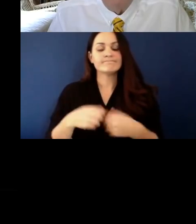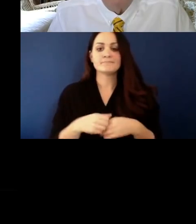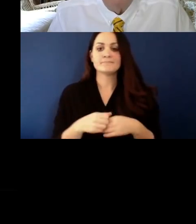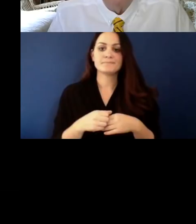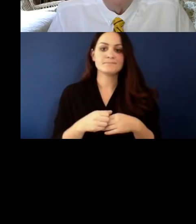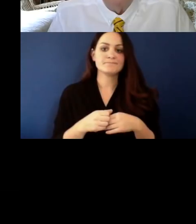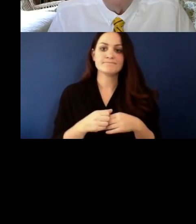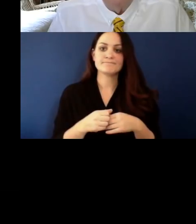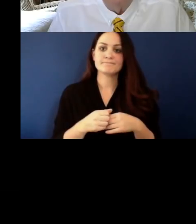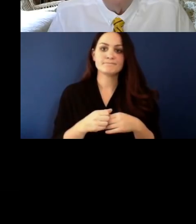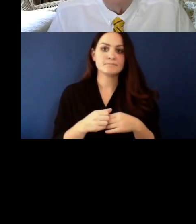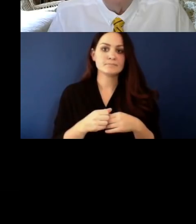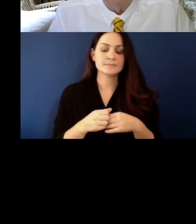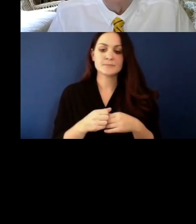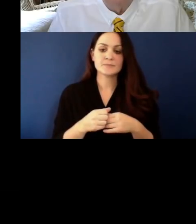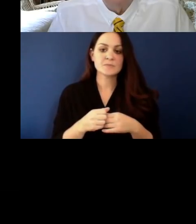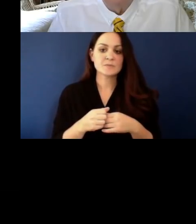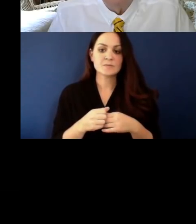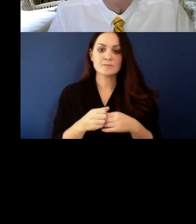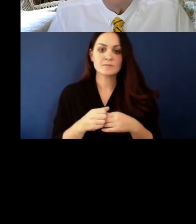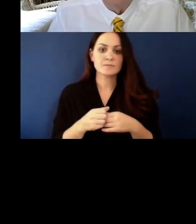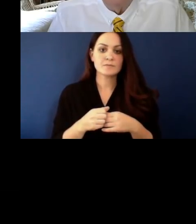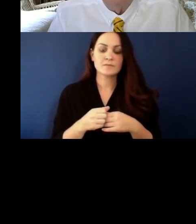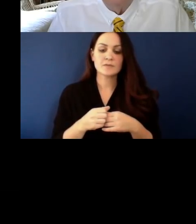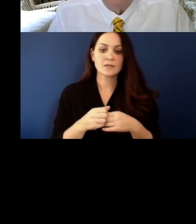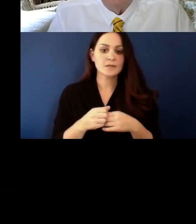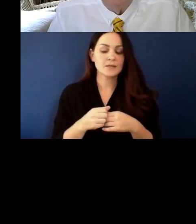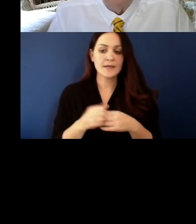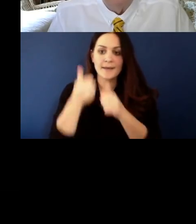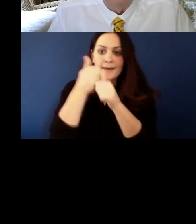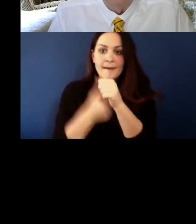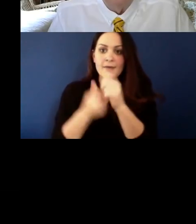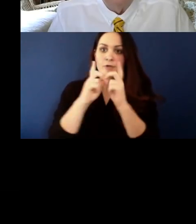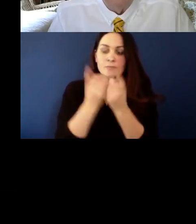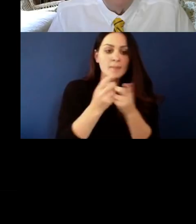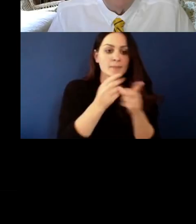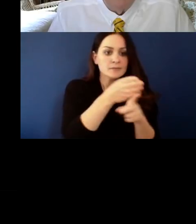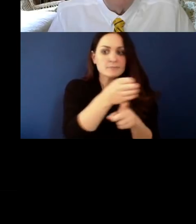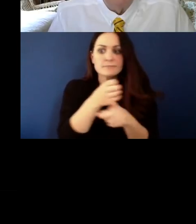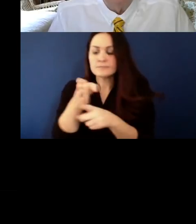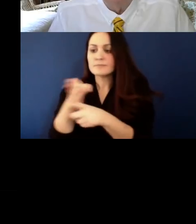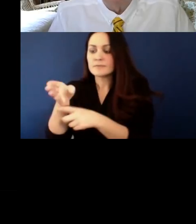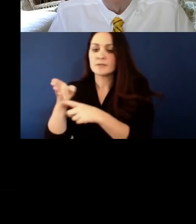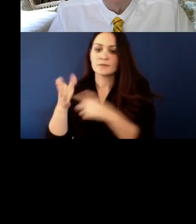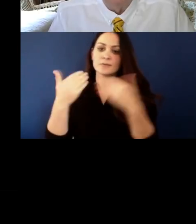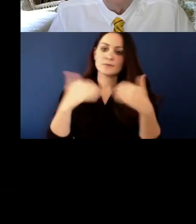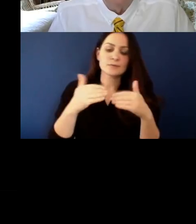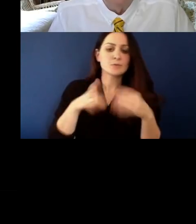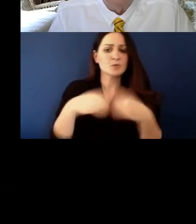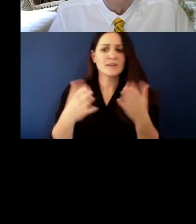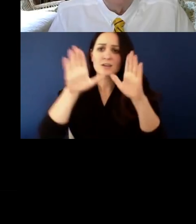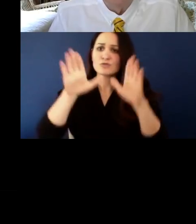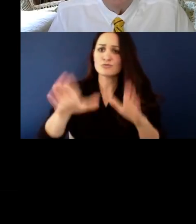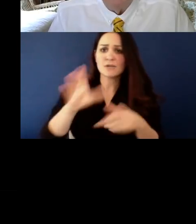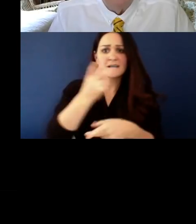think of a part of our institution where we're not performing for the care of our patients, for our education